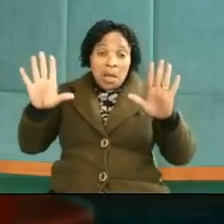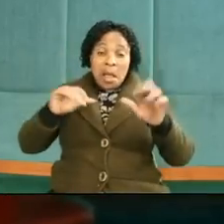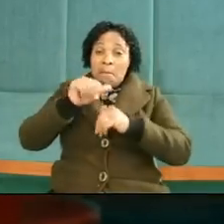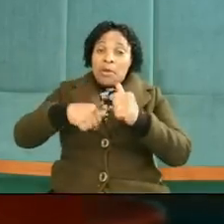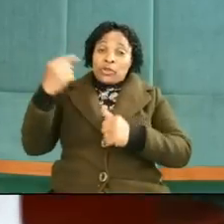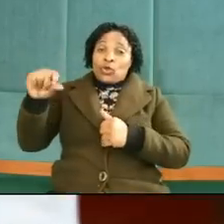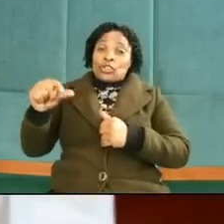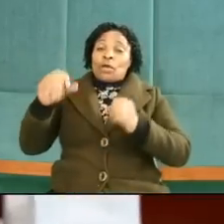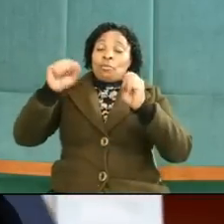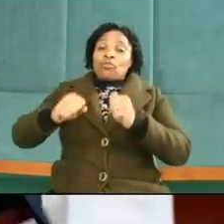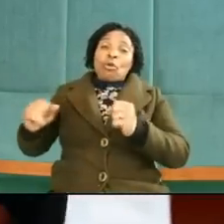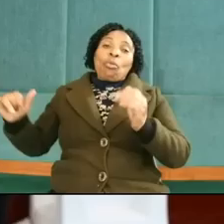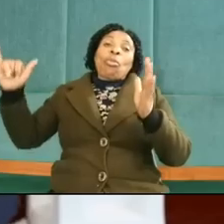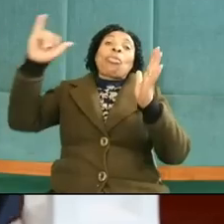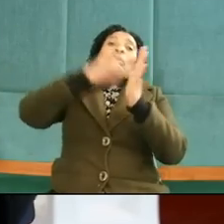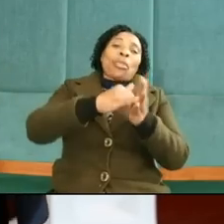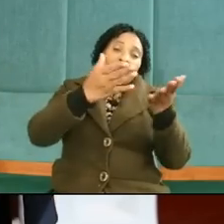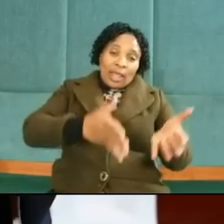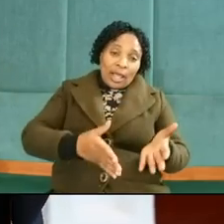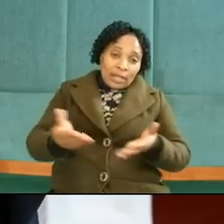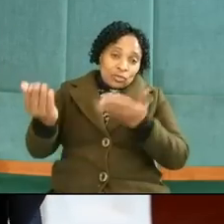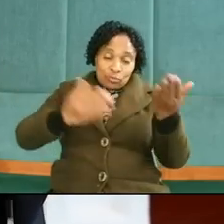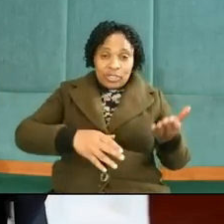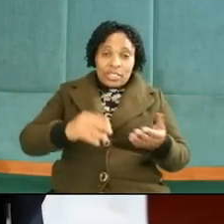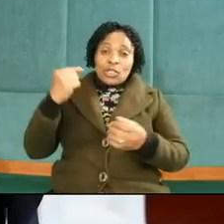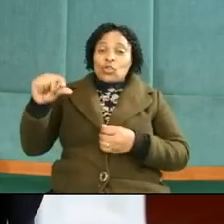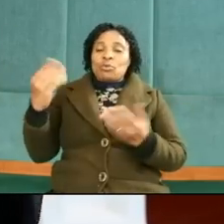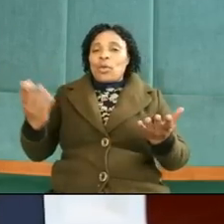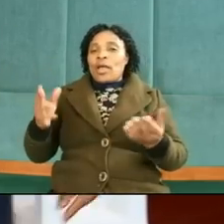I'm now able to travel to bring the gospel into Nairobi.